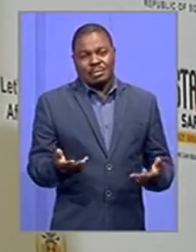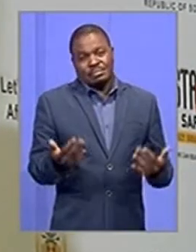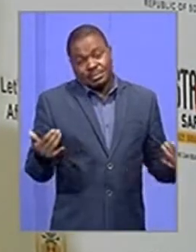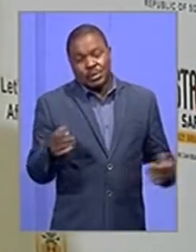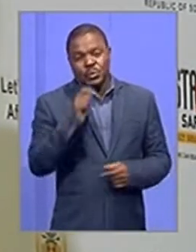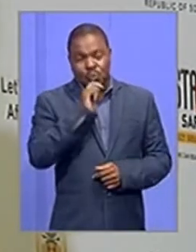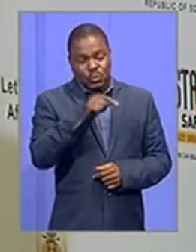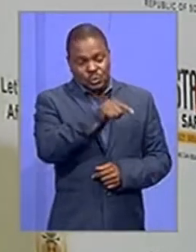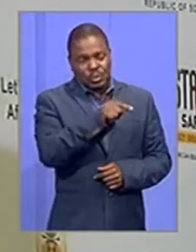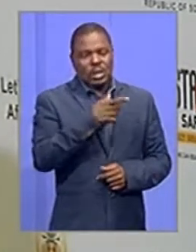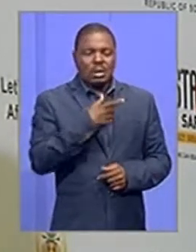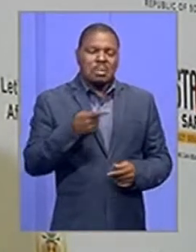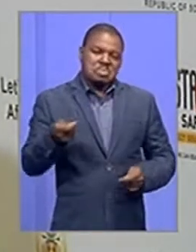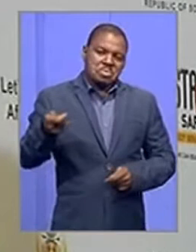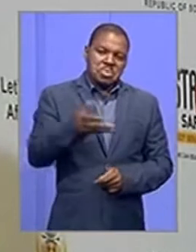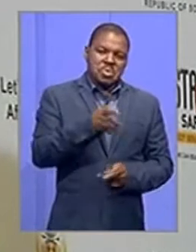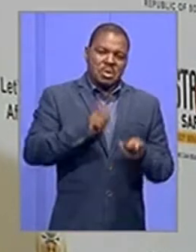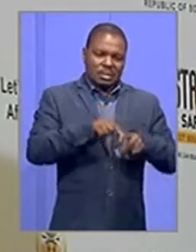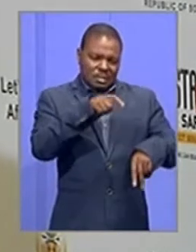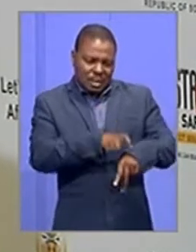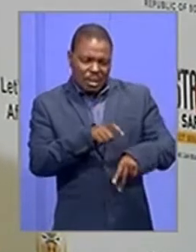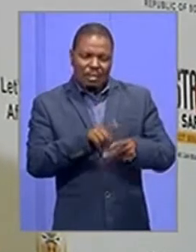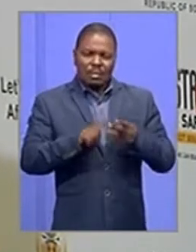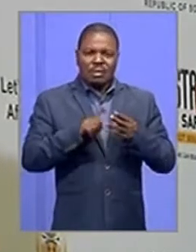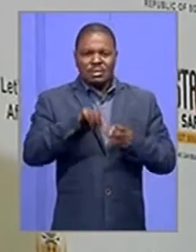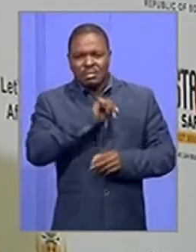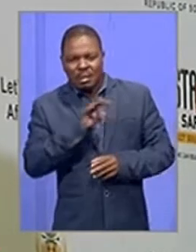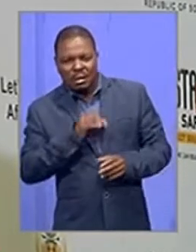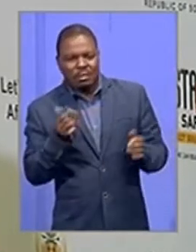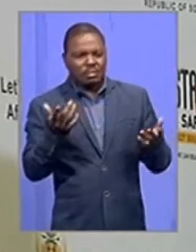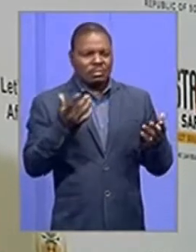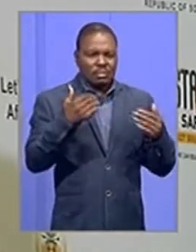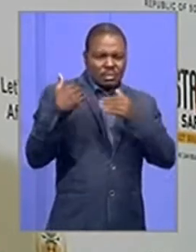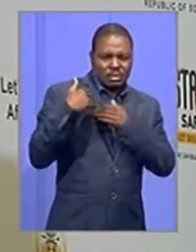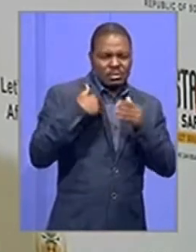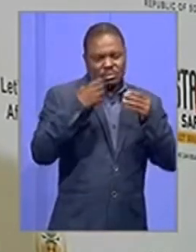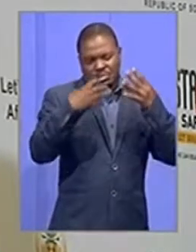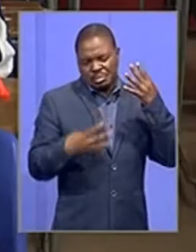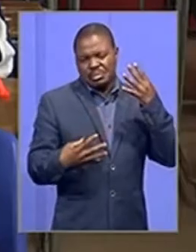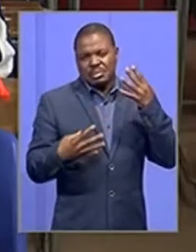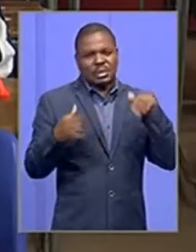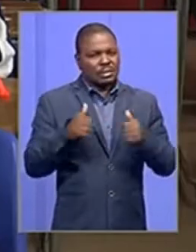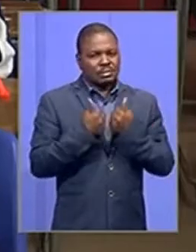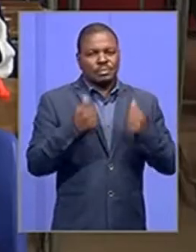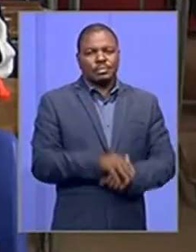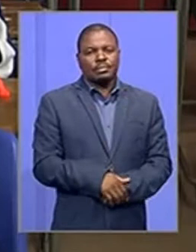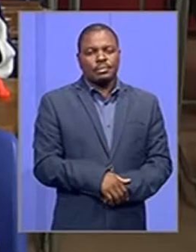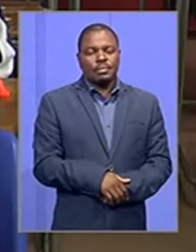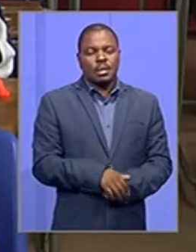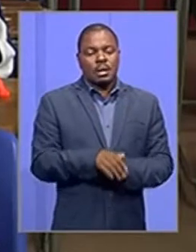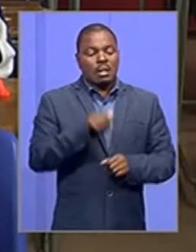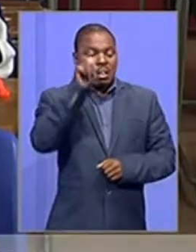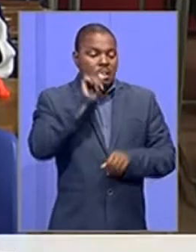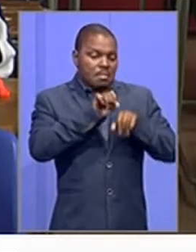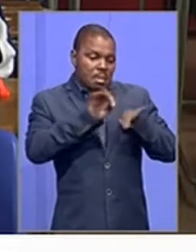costly exercise in terms of time, human resources, all sorts of difficulties. Kamora o nyenyelepa